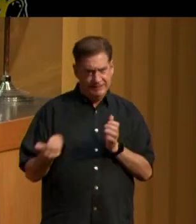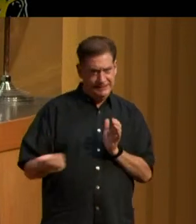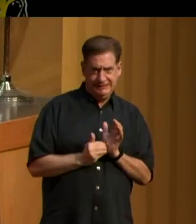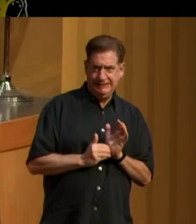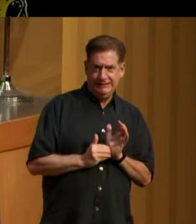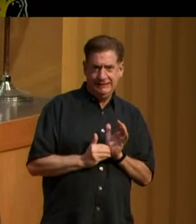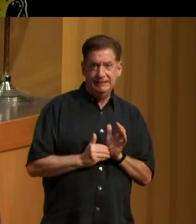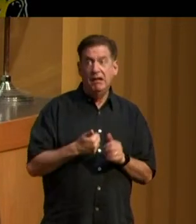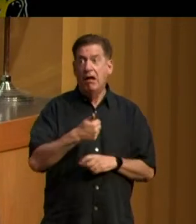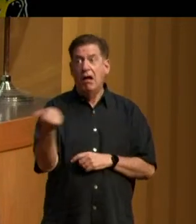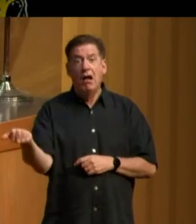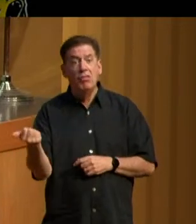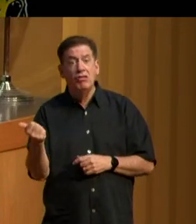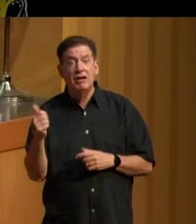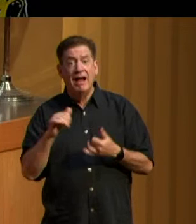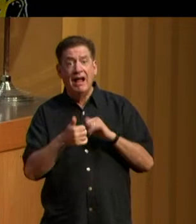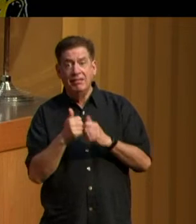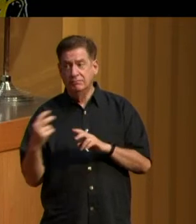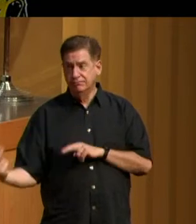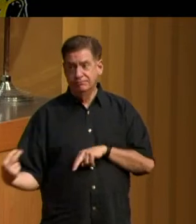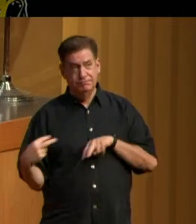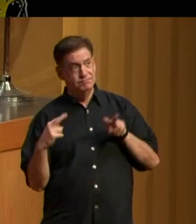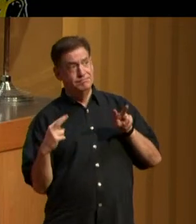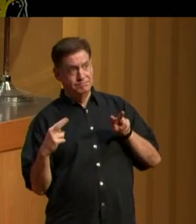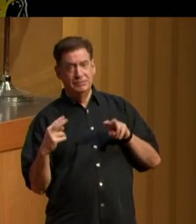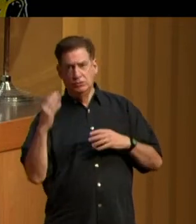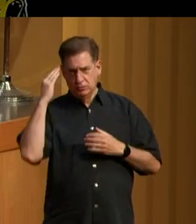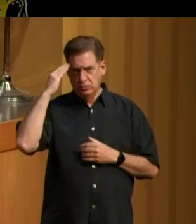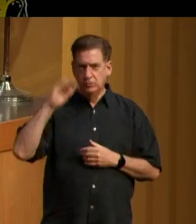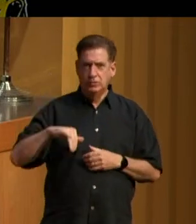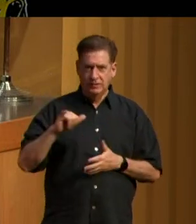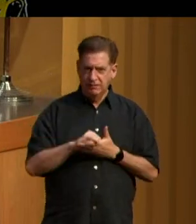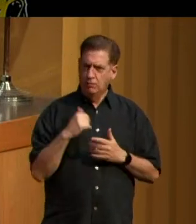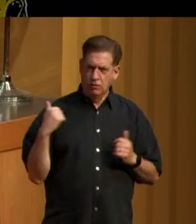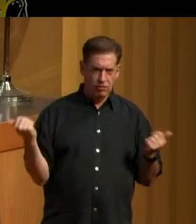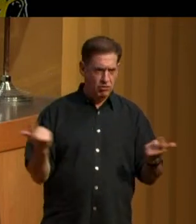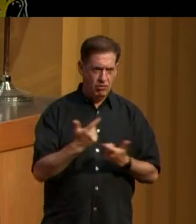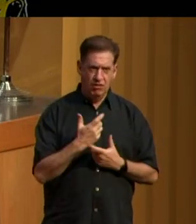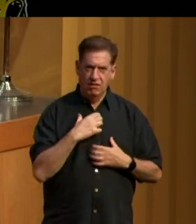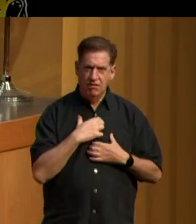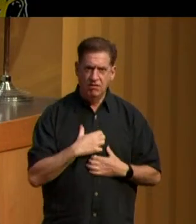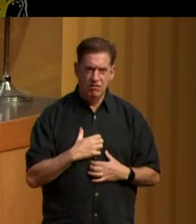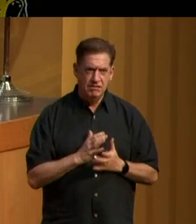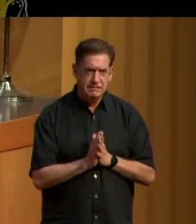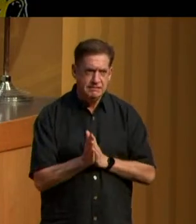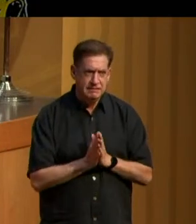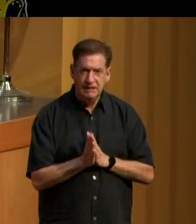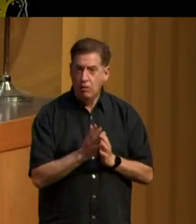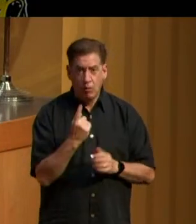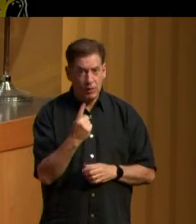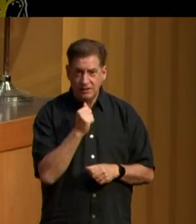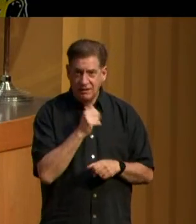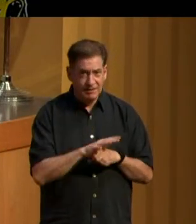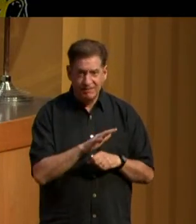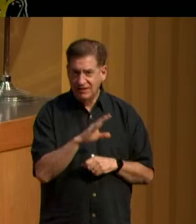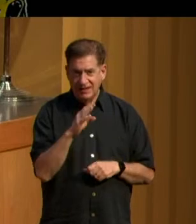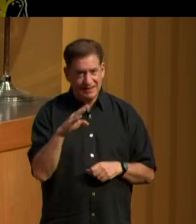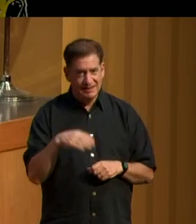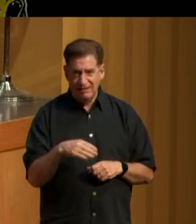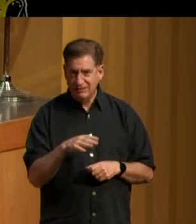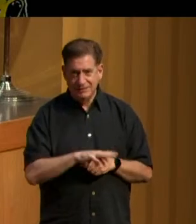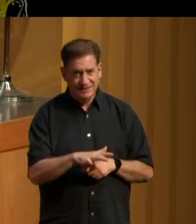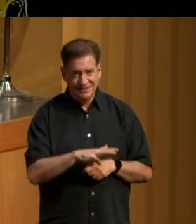athletes that are looking up to us know that, and we are all hungry, and one isn't enough, it will never be enough,